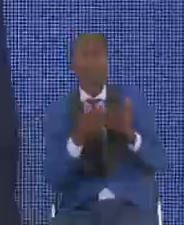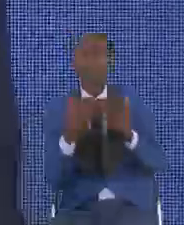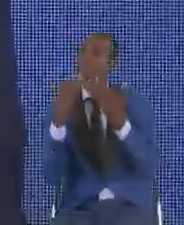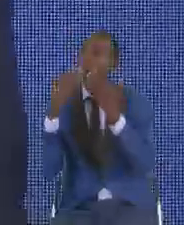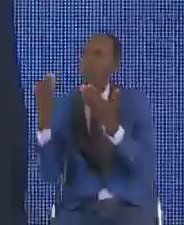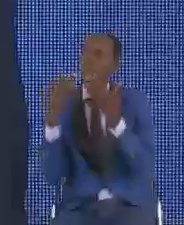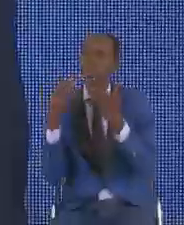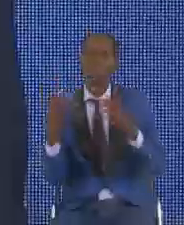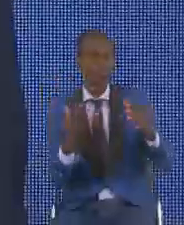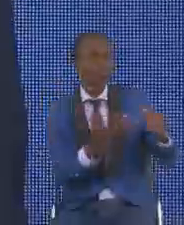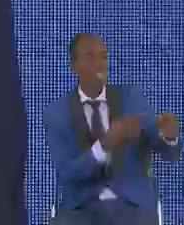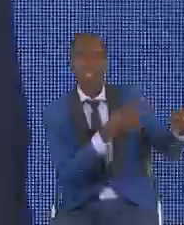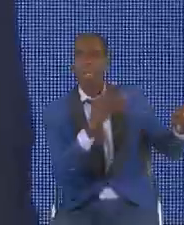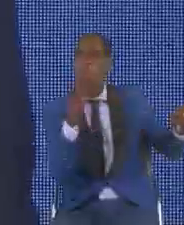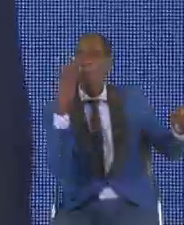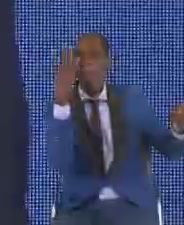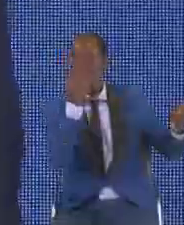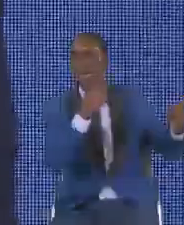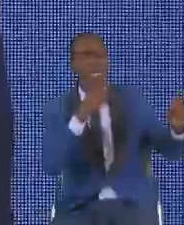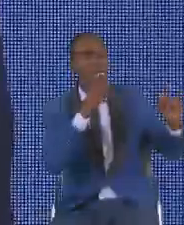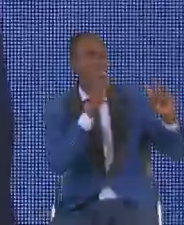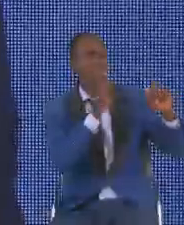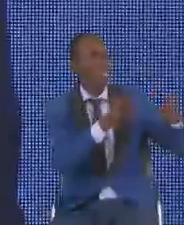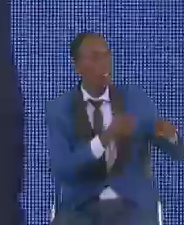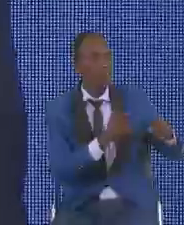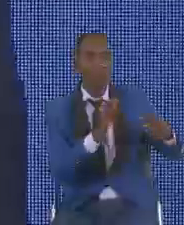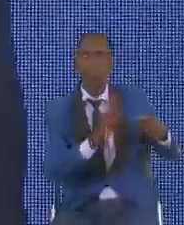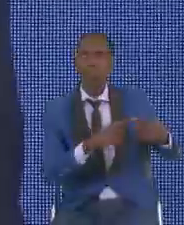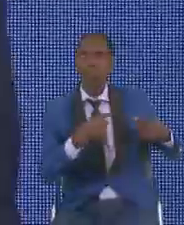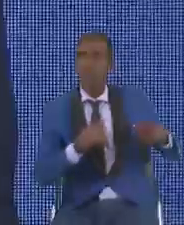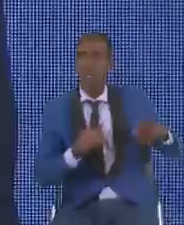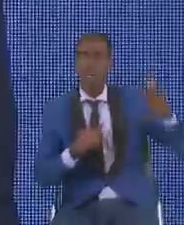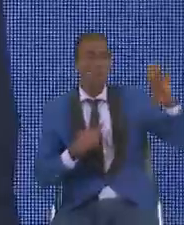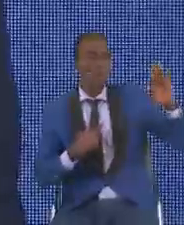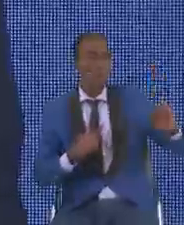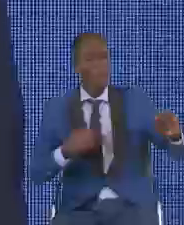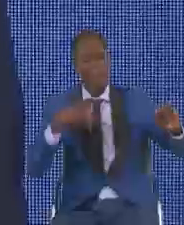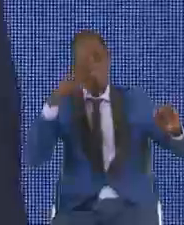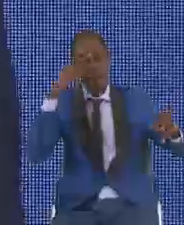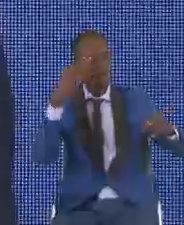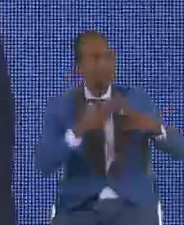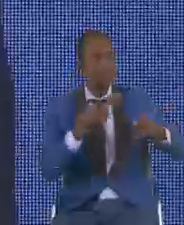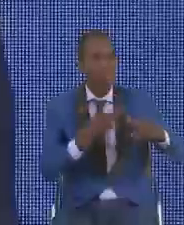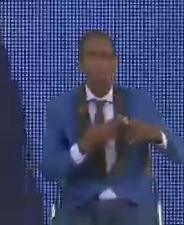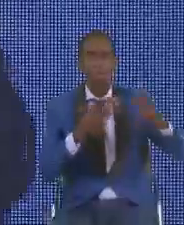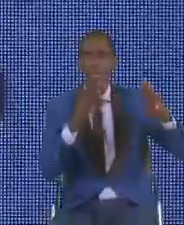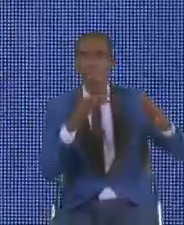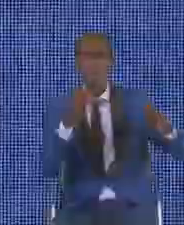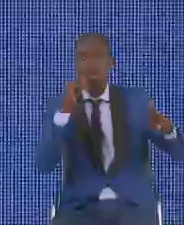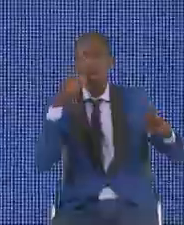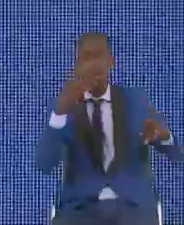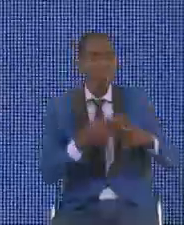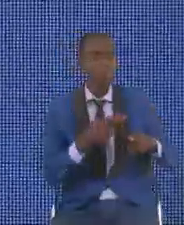great gift donated by Mr. So-and-so, donated by Mrs. So-and-so.